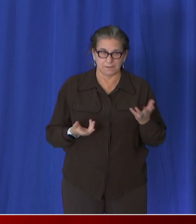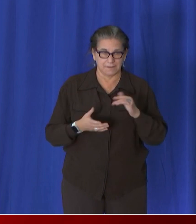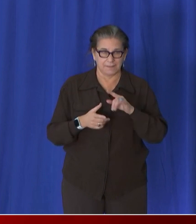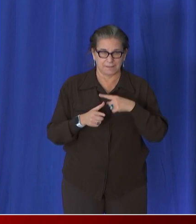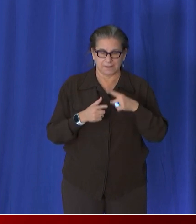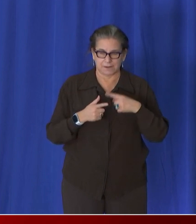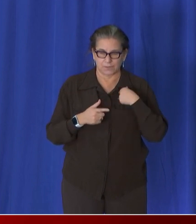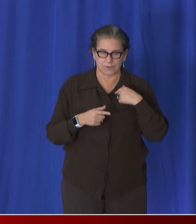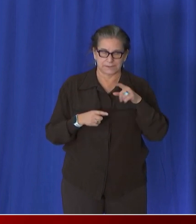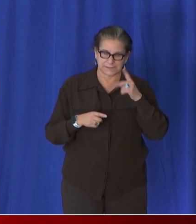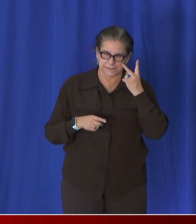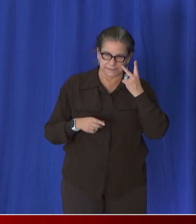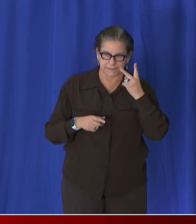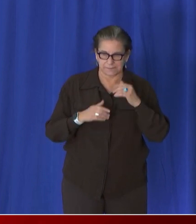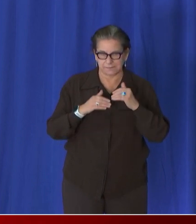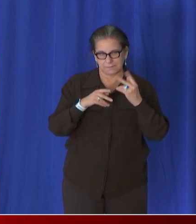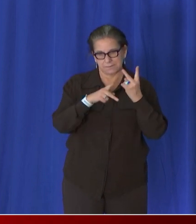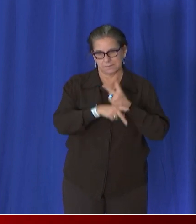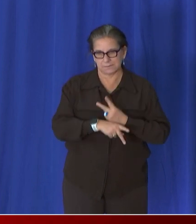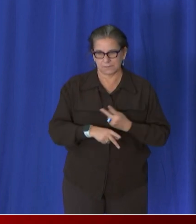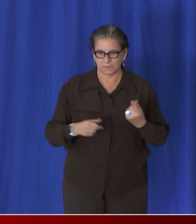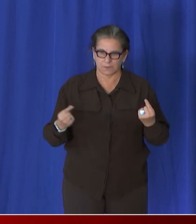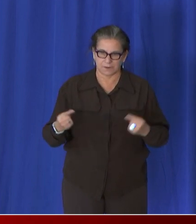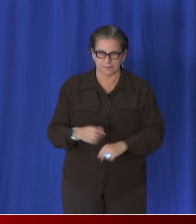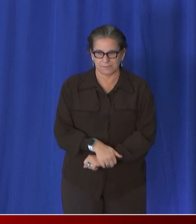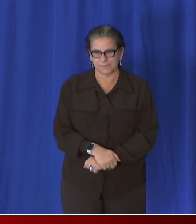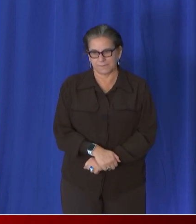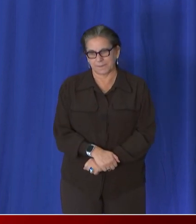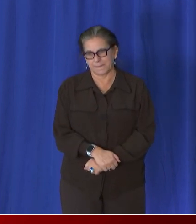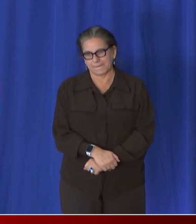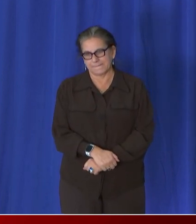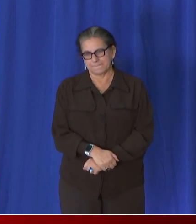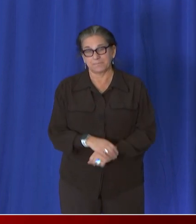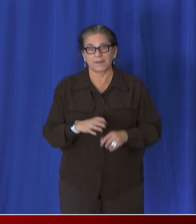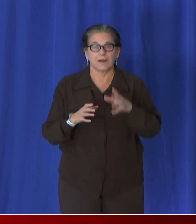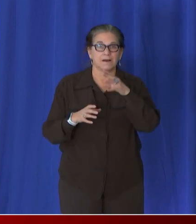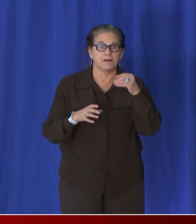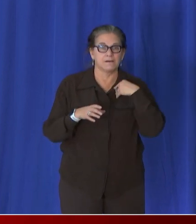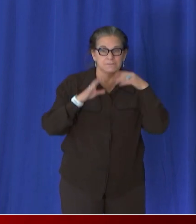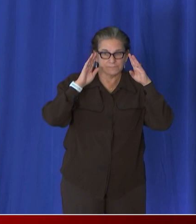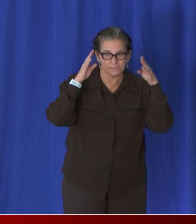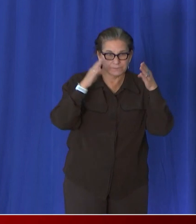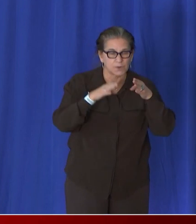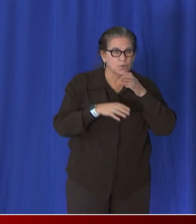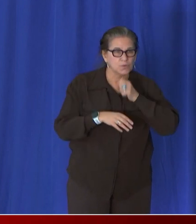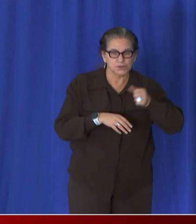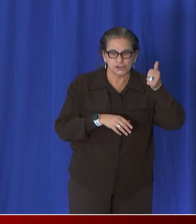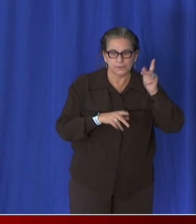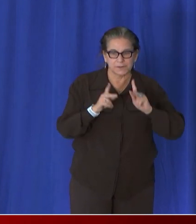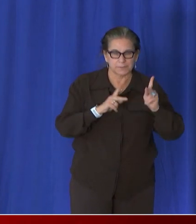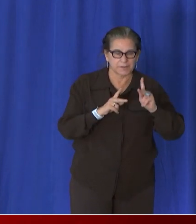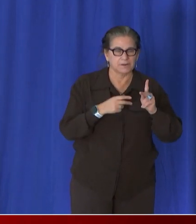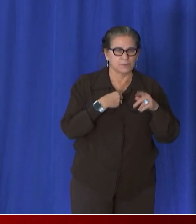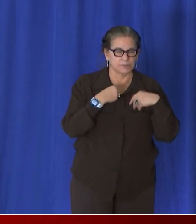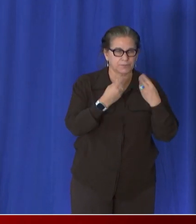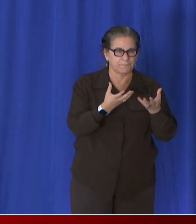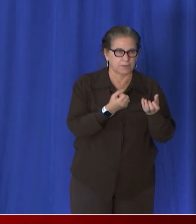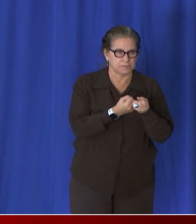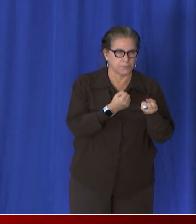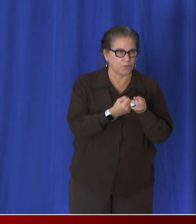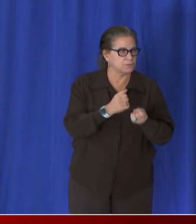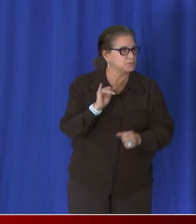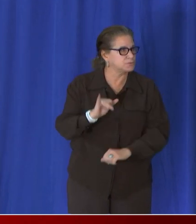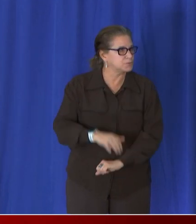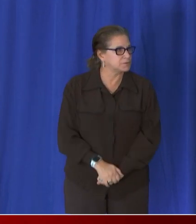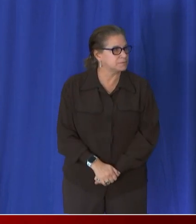delivery methods for our senior residents. Thank you. Yes. I want to ask you a question about